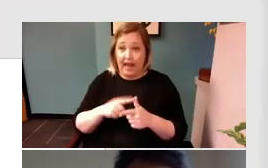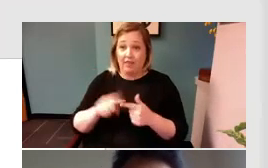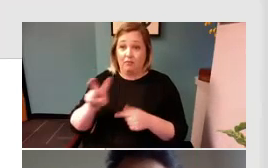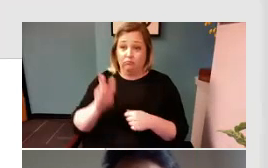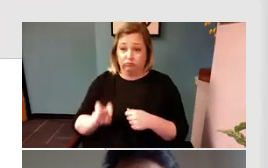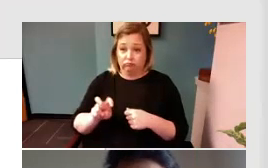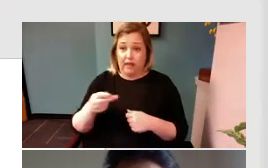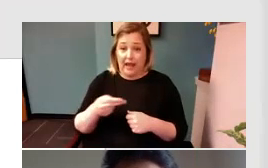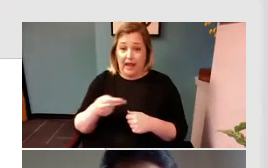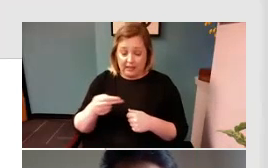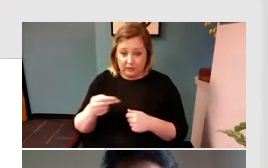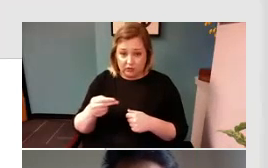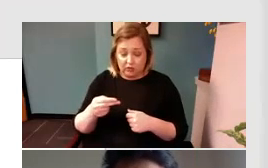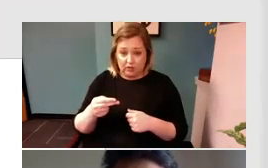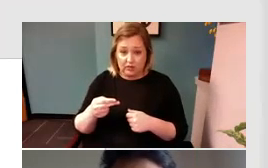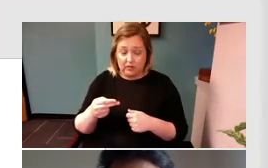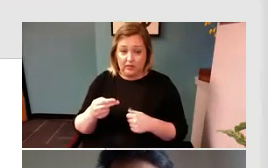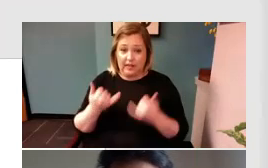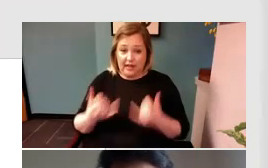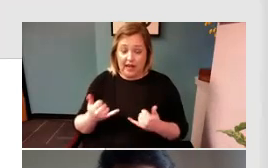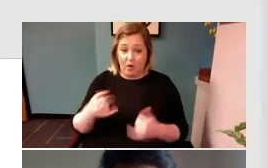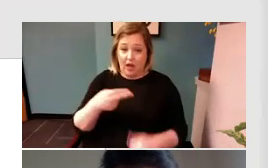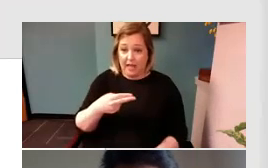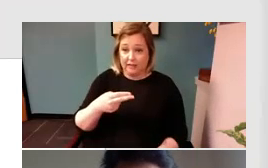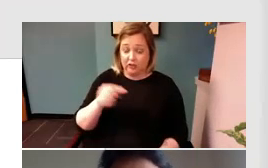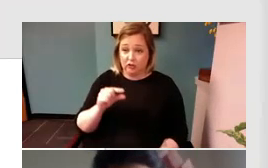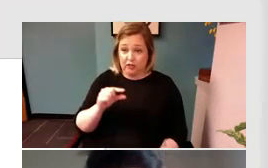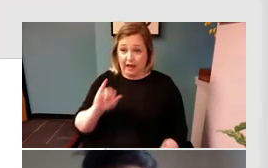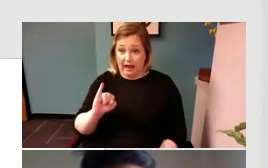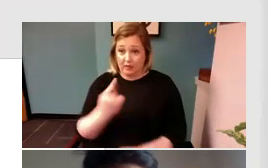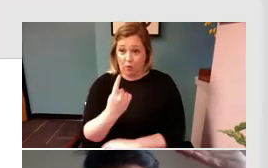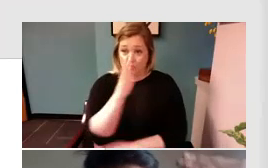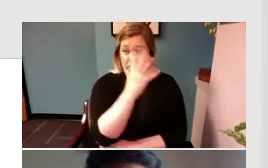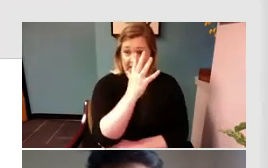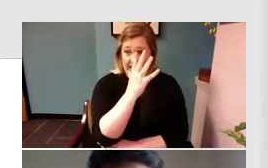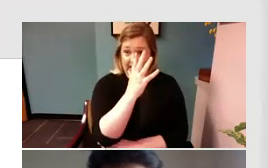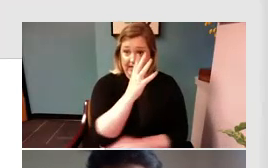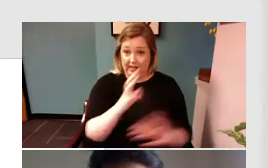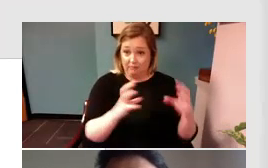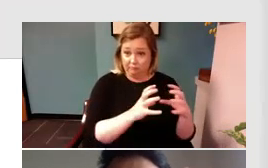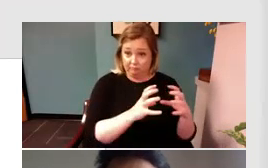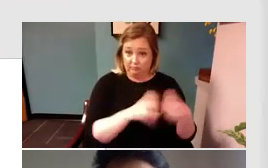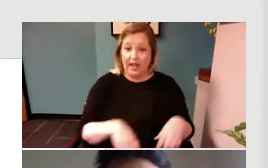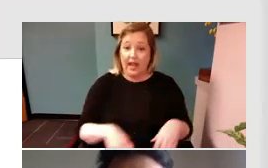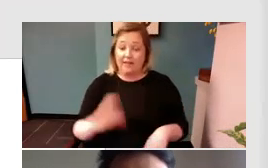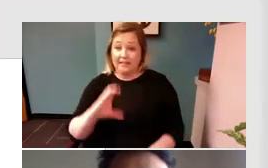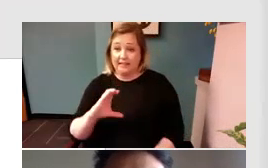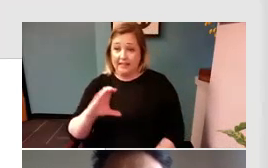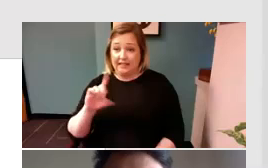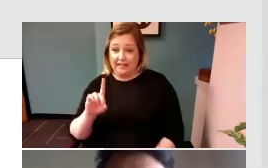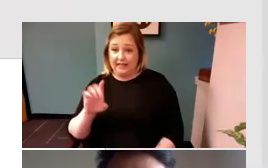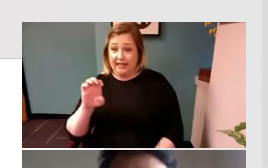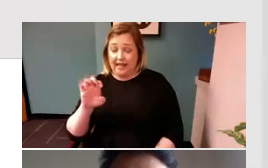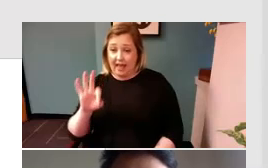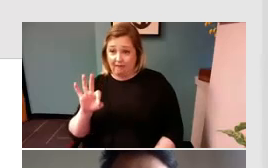trees where HGI is one tree, CDFJ is another tree. We are still exploring using DFS. We are not done yet, but this